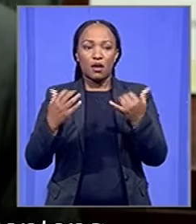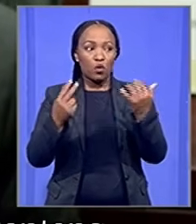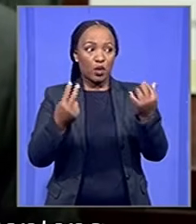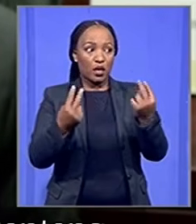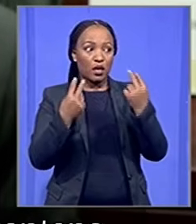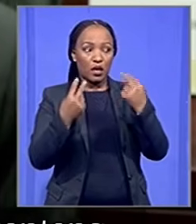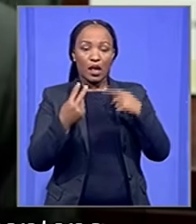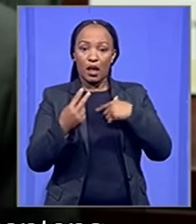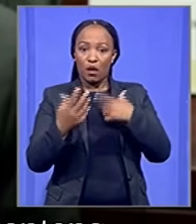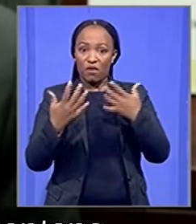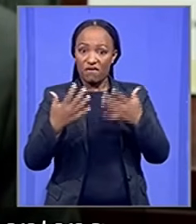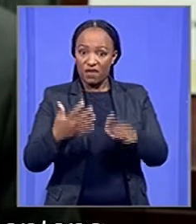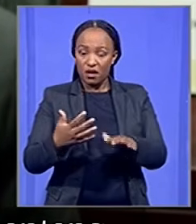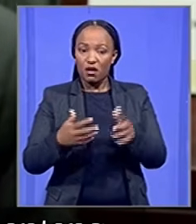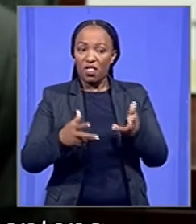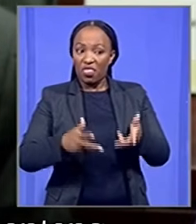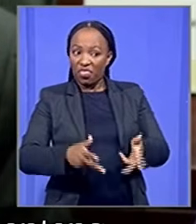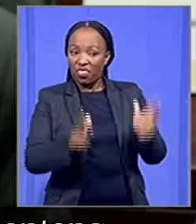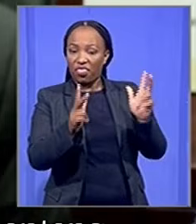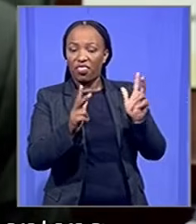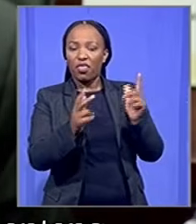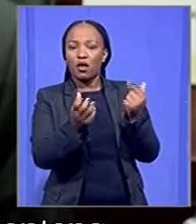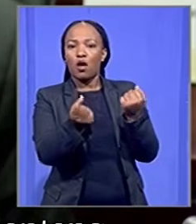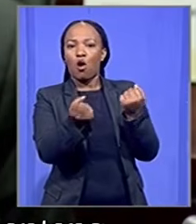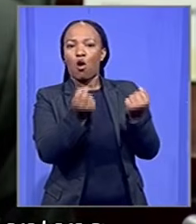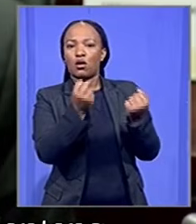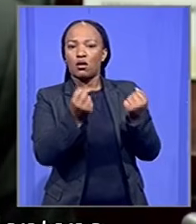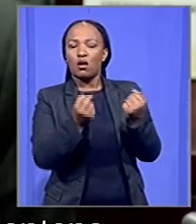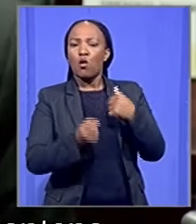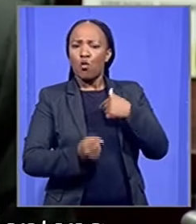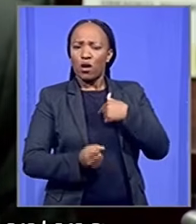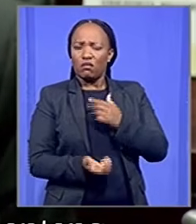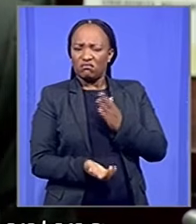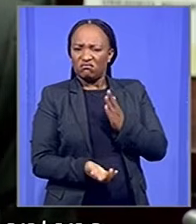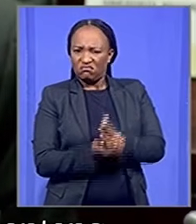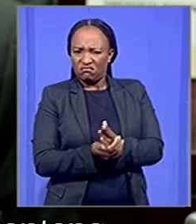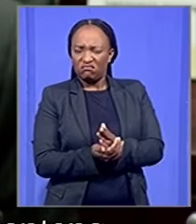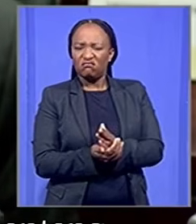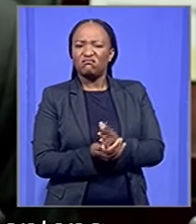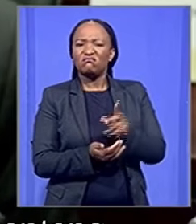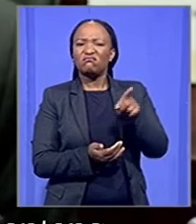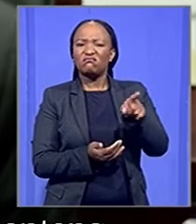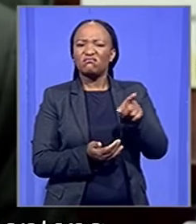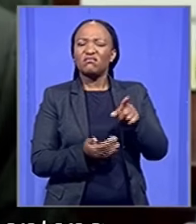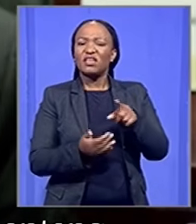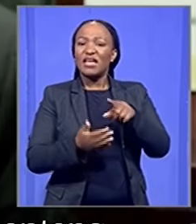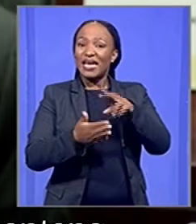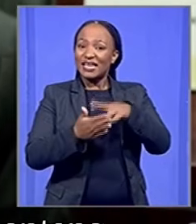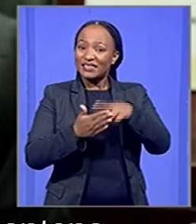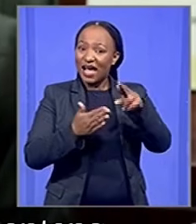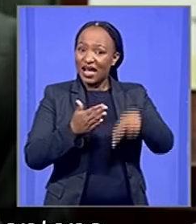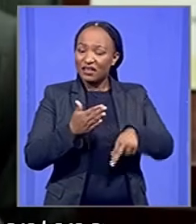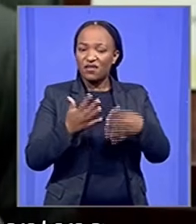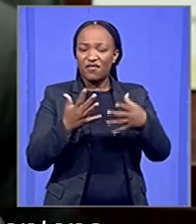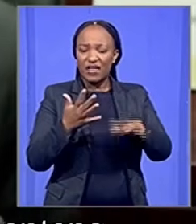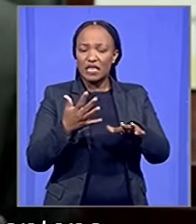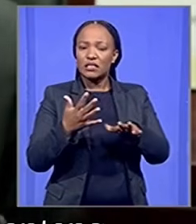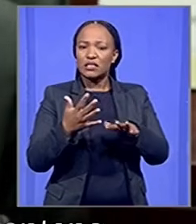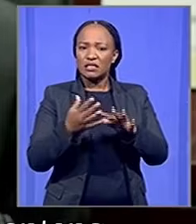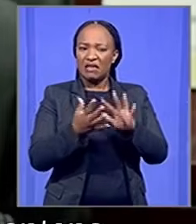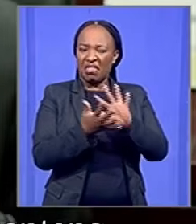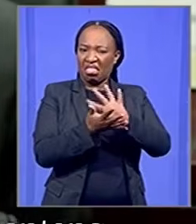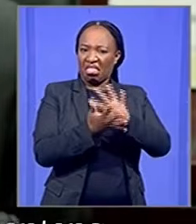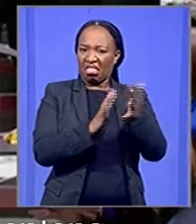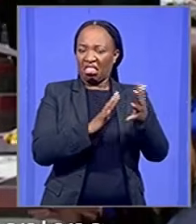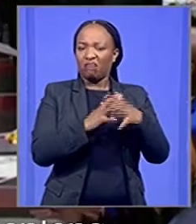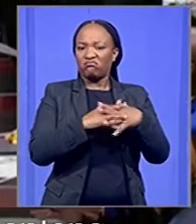legal elections. We are convinced that these elections were rigged. That is our case, and the case has been taken to